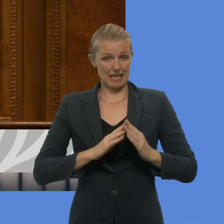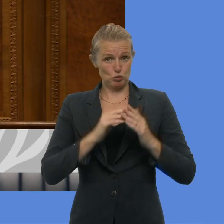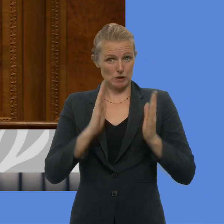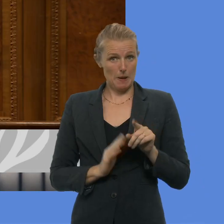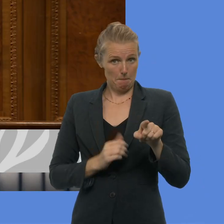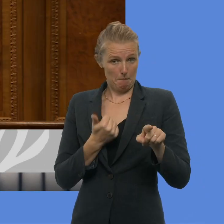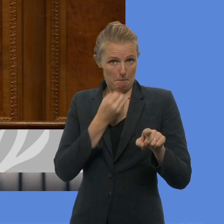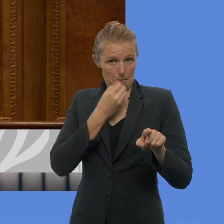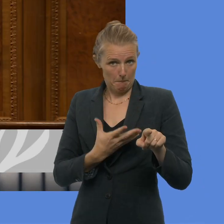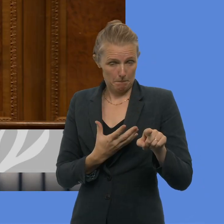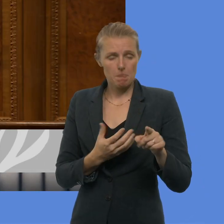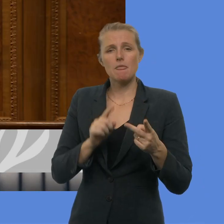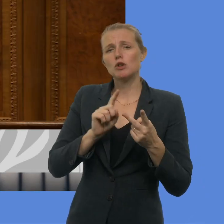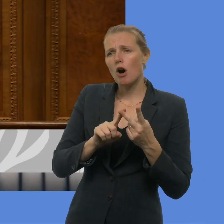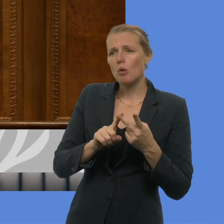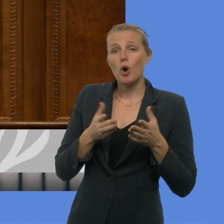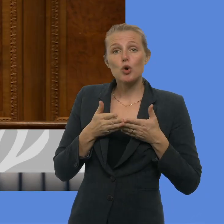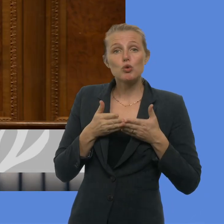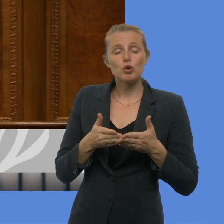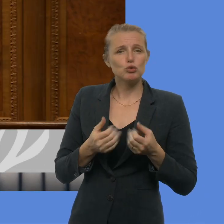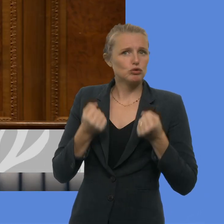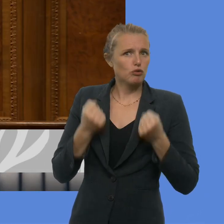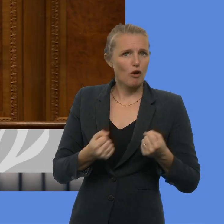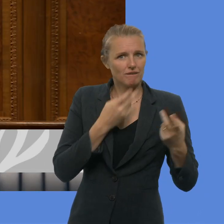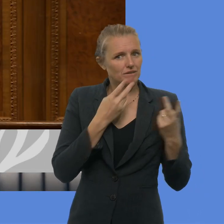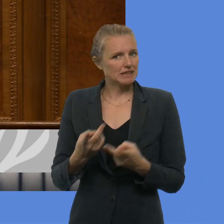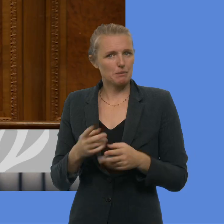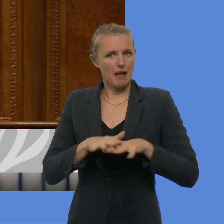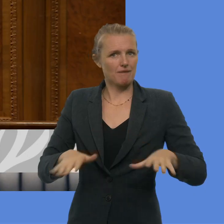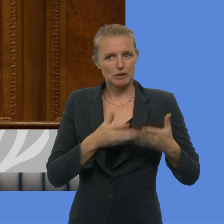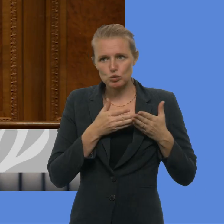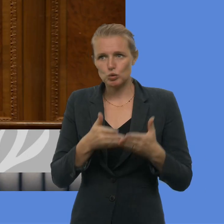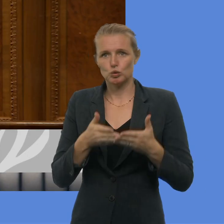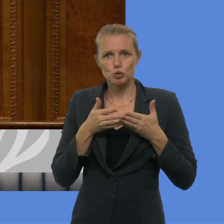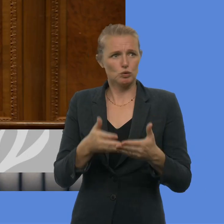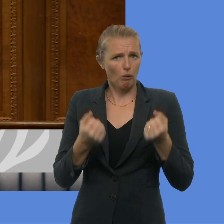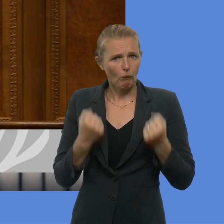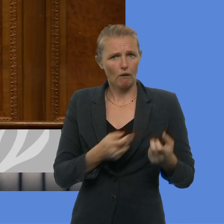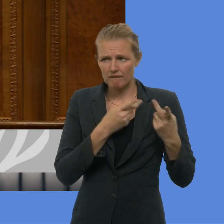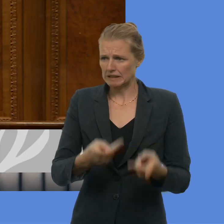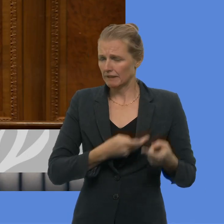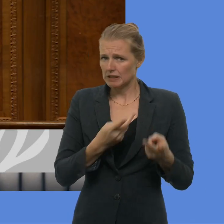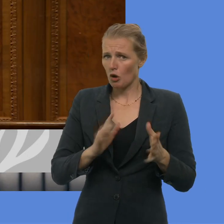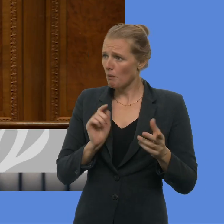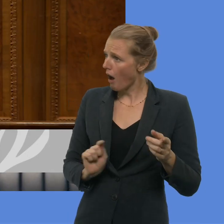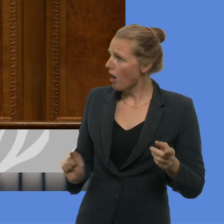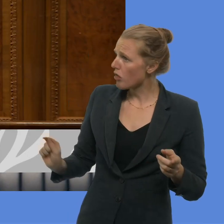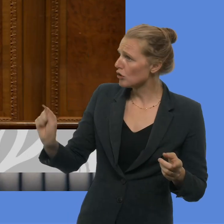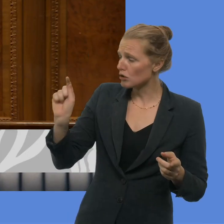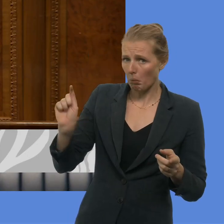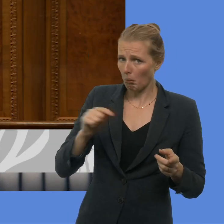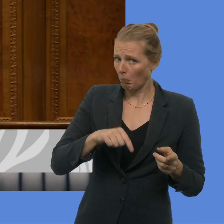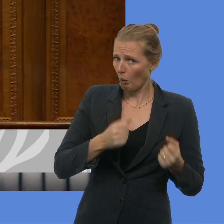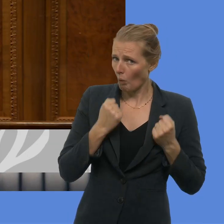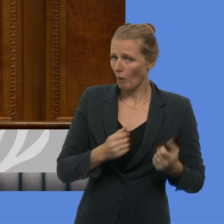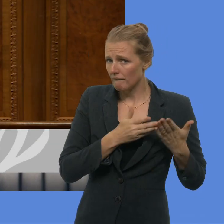at cruises becoming more popular in this destination than any other part of Europe in a relative sense. And then